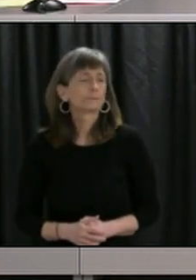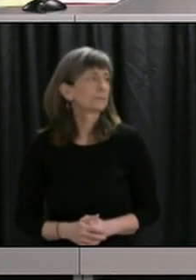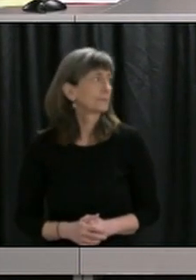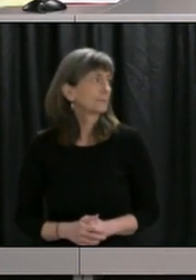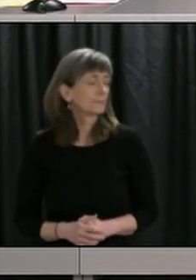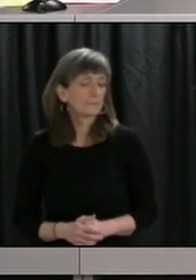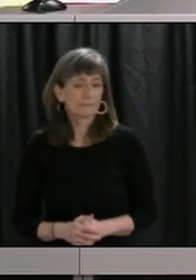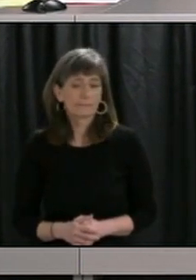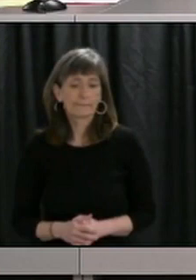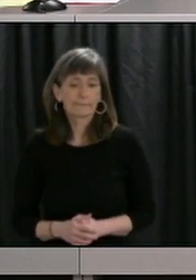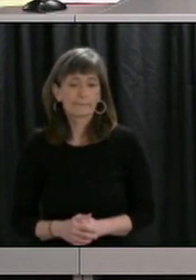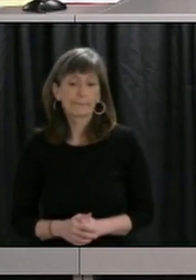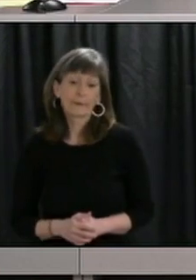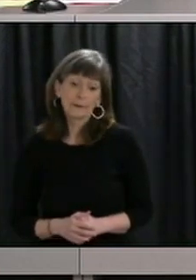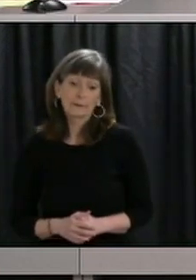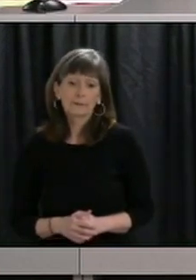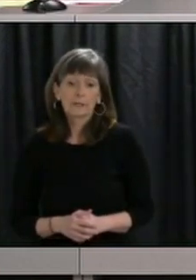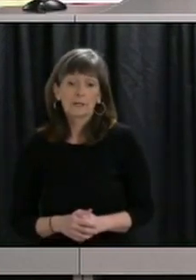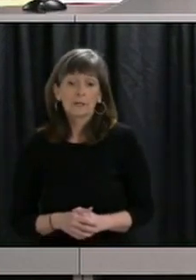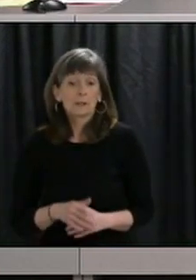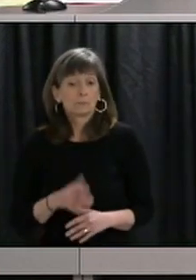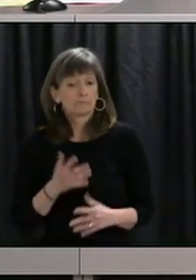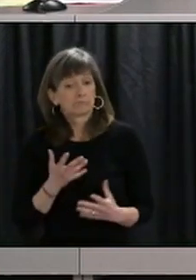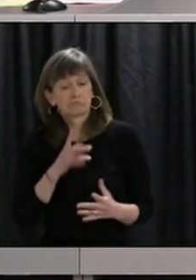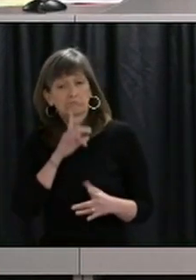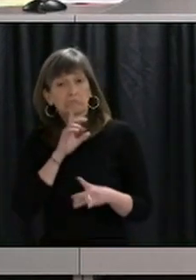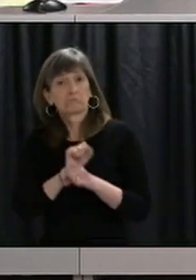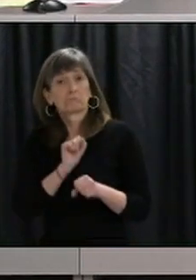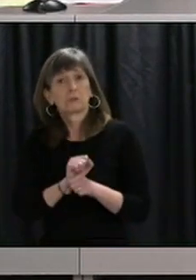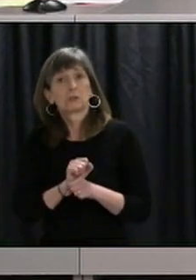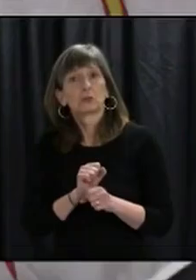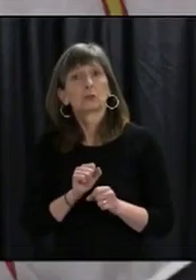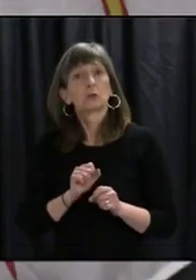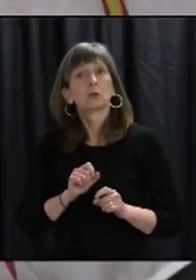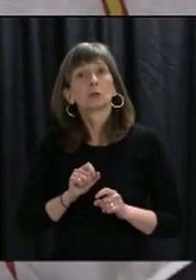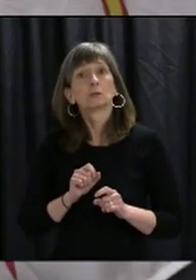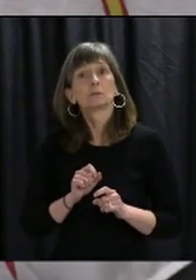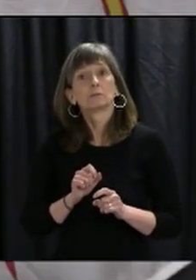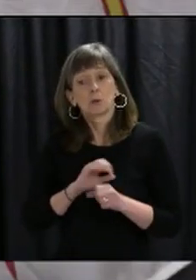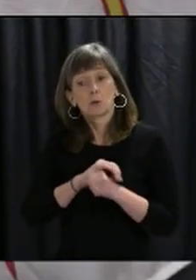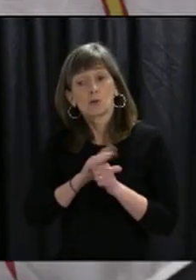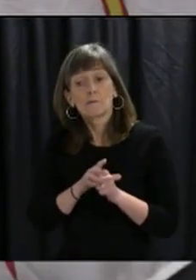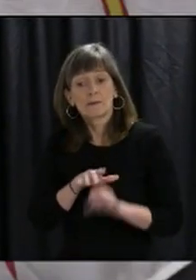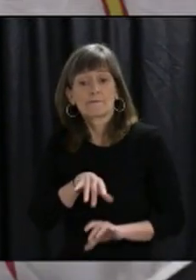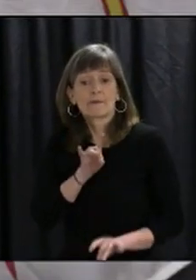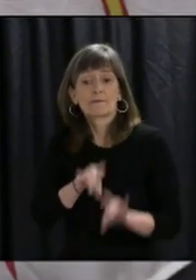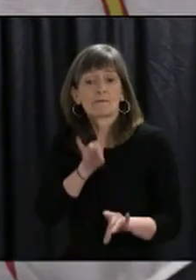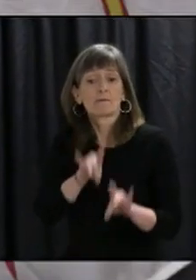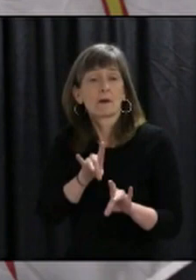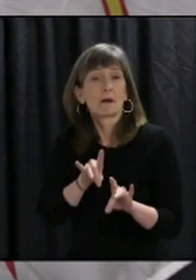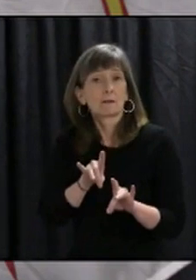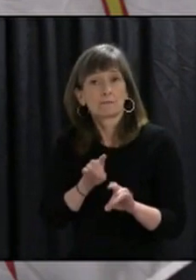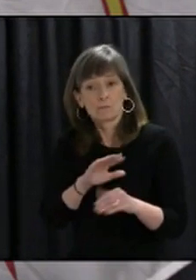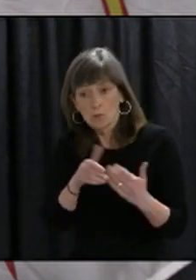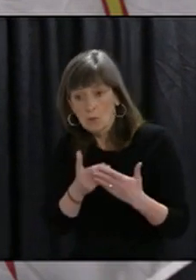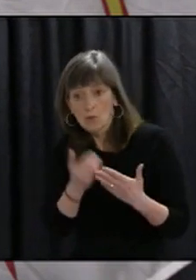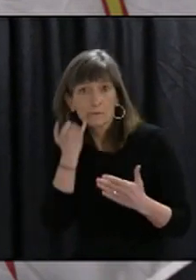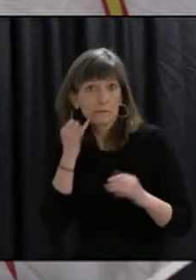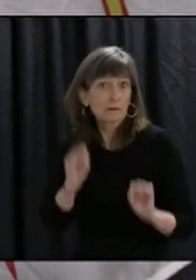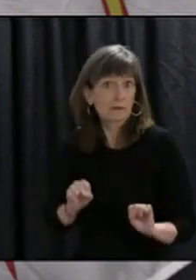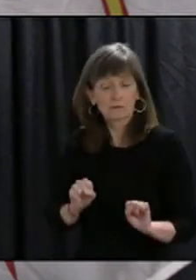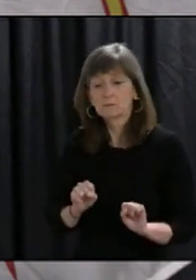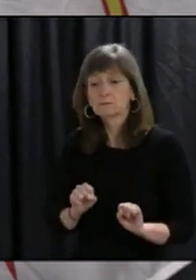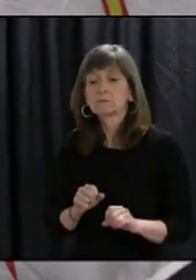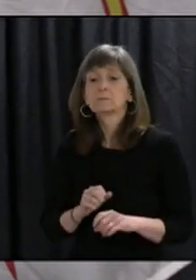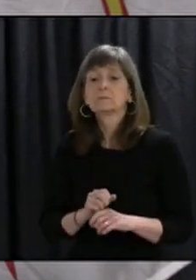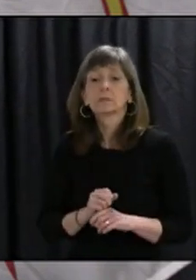So we want to make sure that we're finding as many cases as possible. We've had restrictions in place with